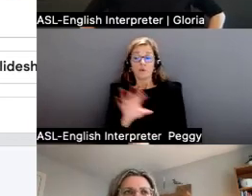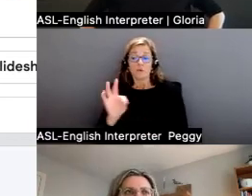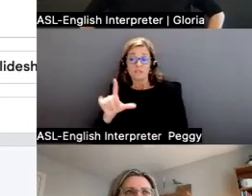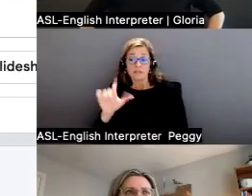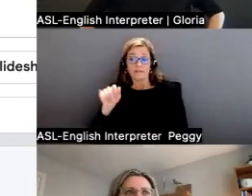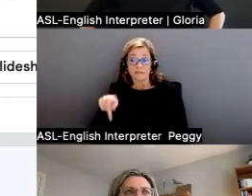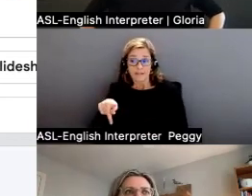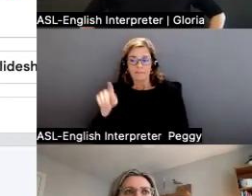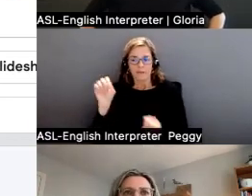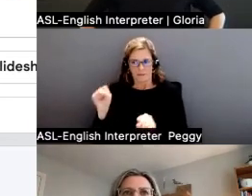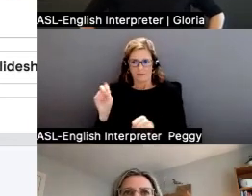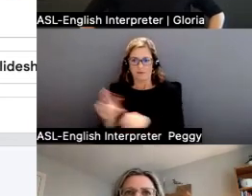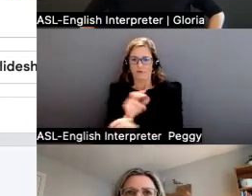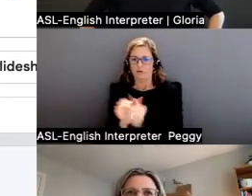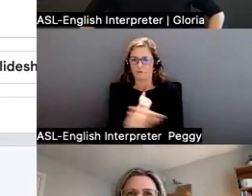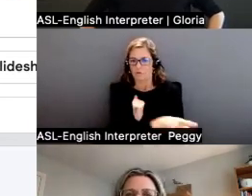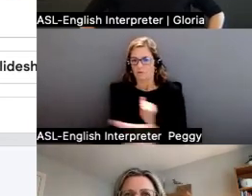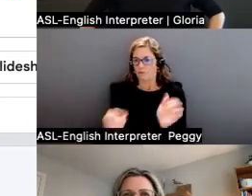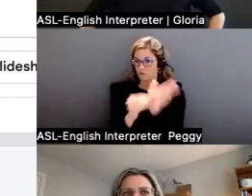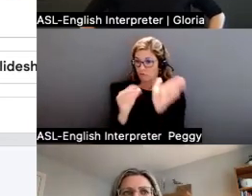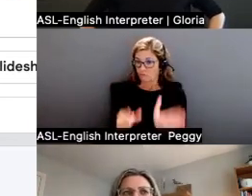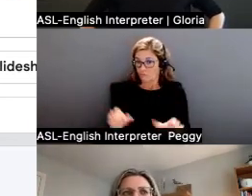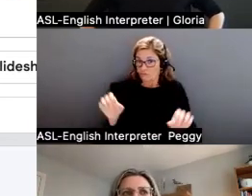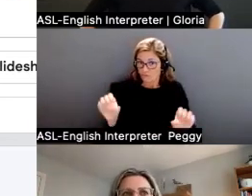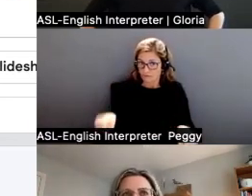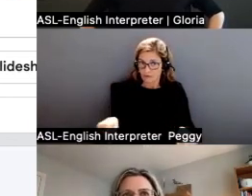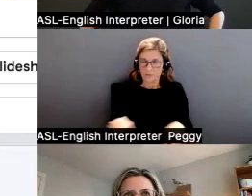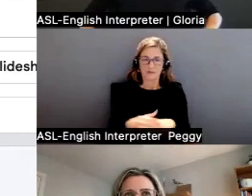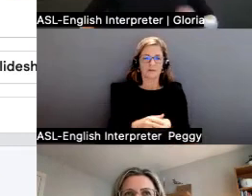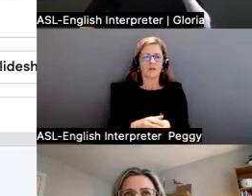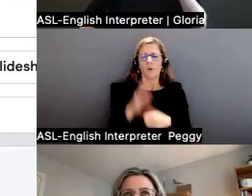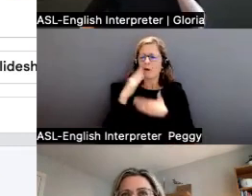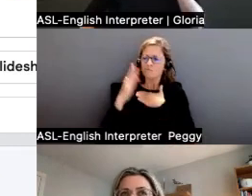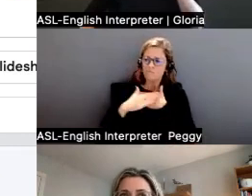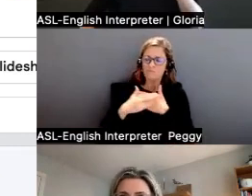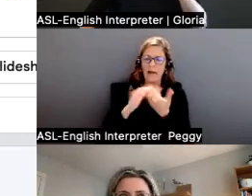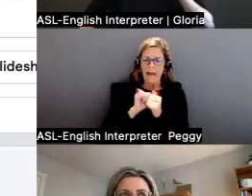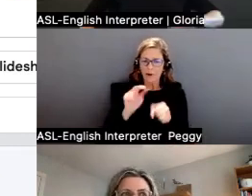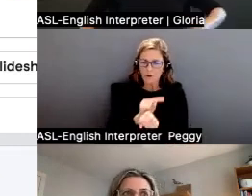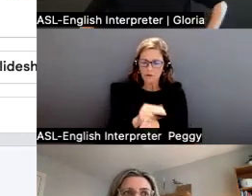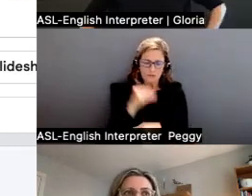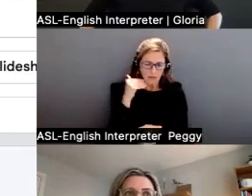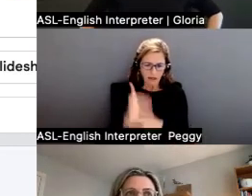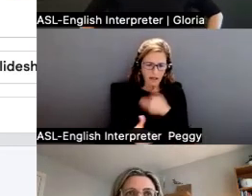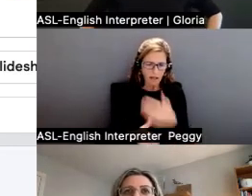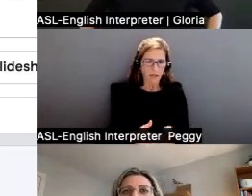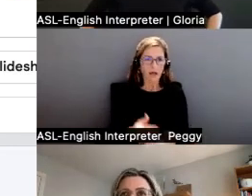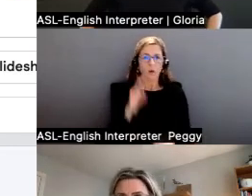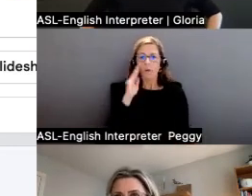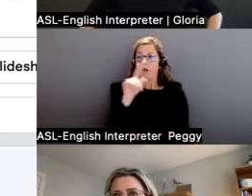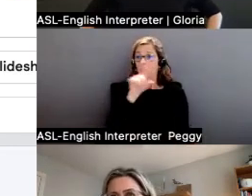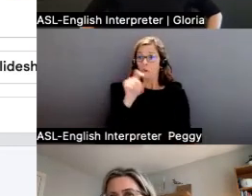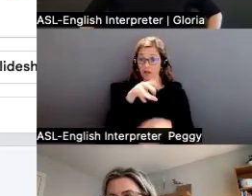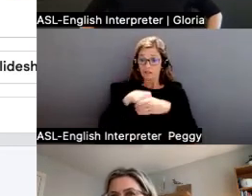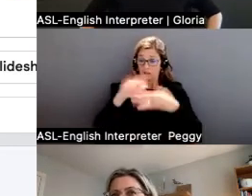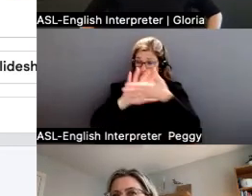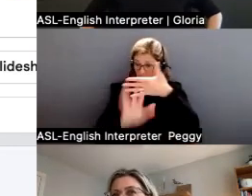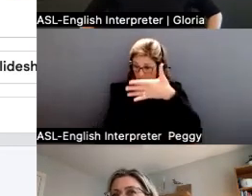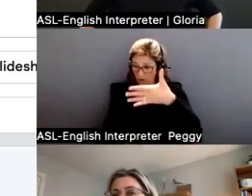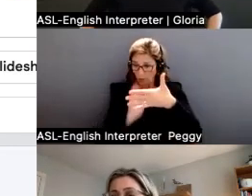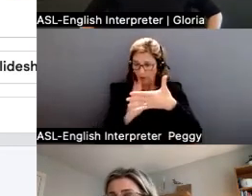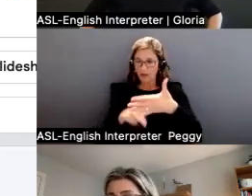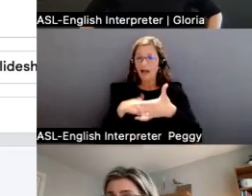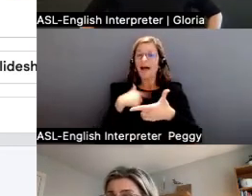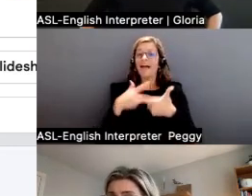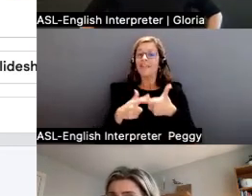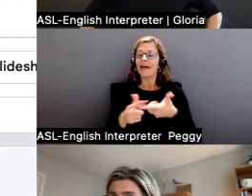with your learners. It will give you information on how to use it. It gives me questions and so on. And then share your act of kindness with